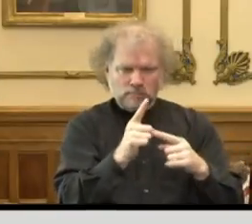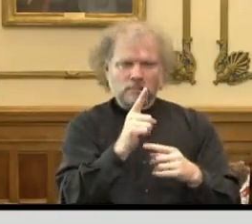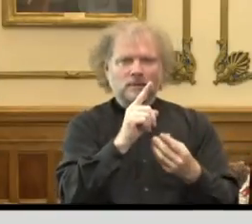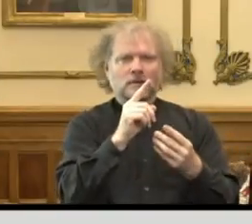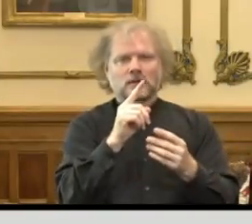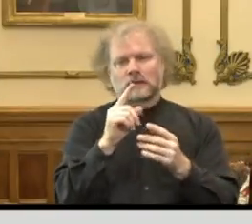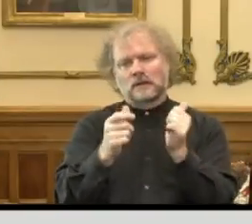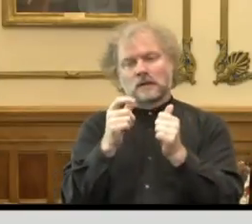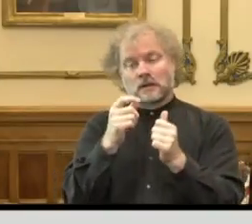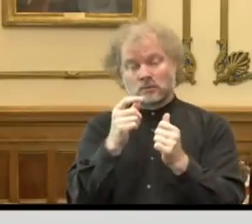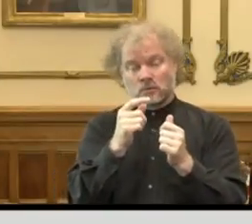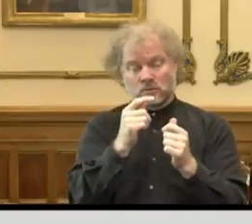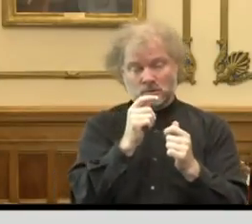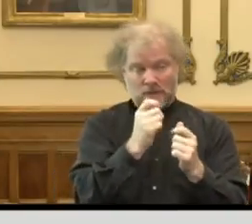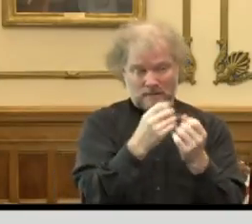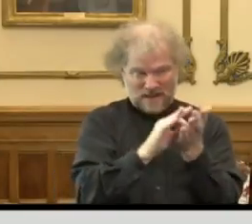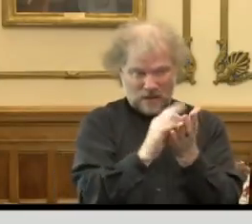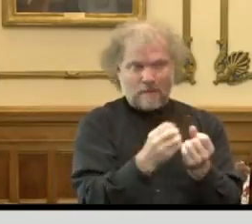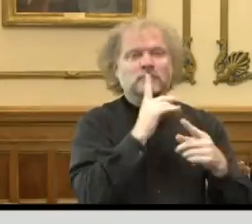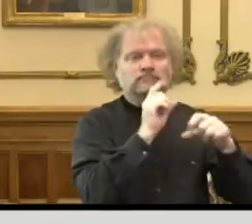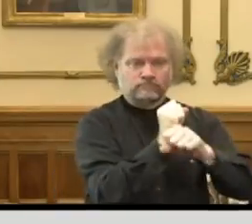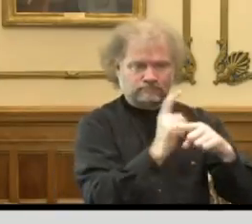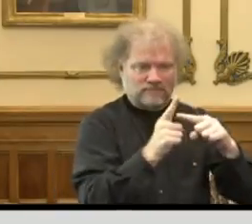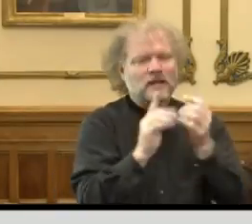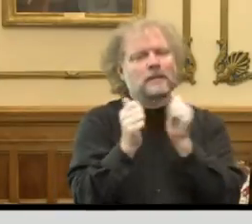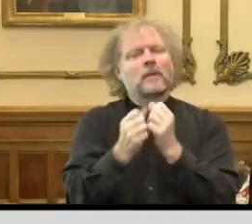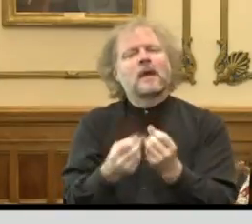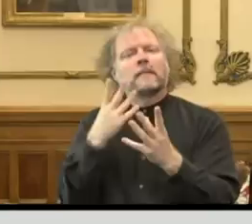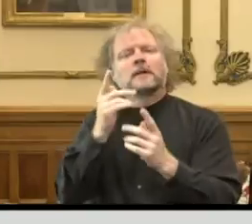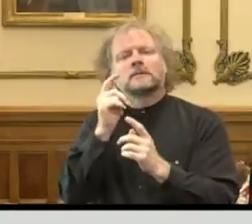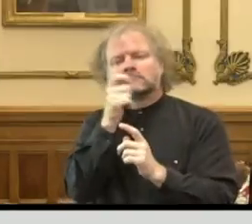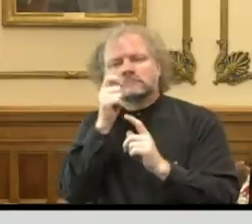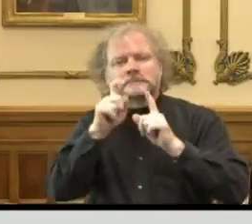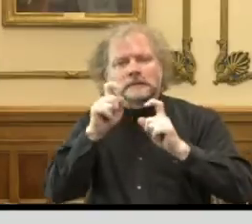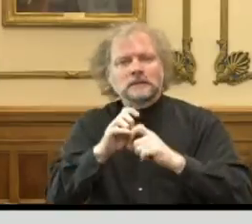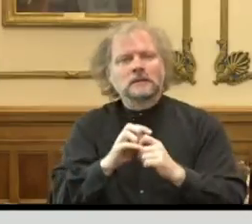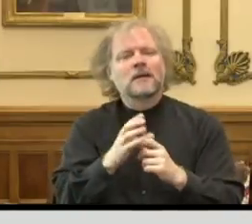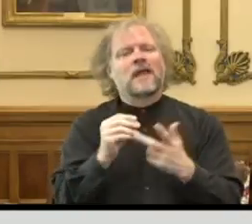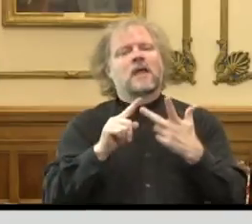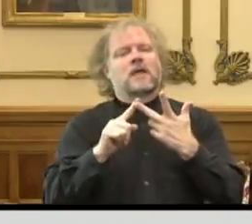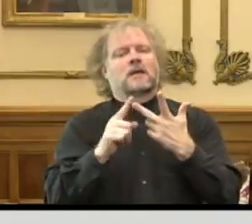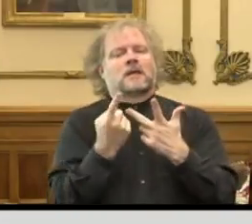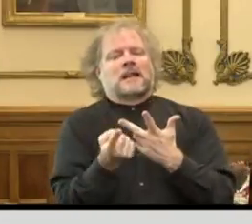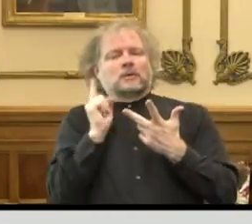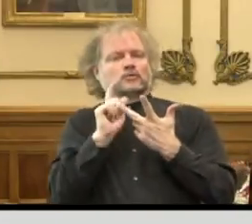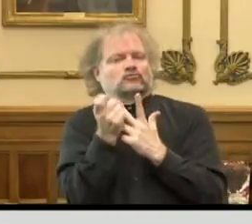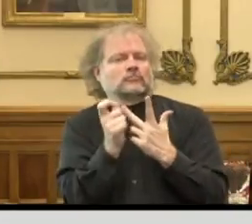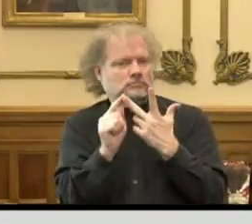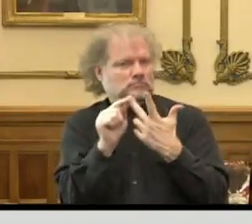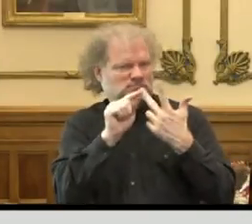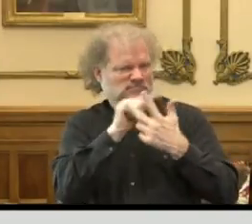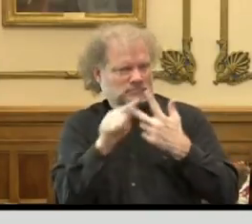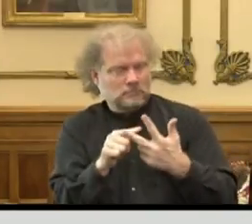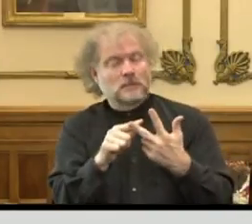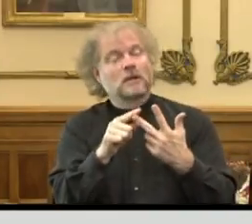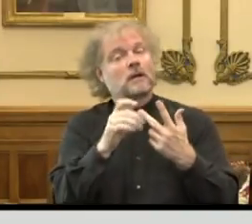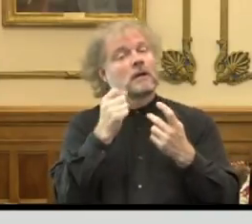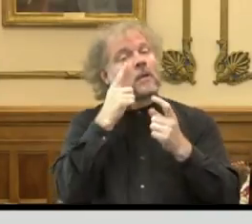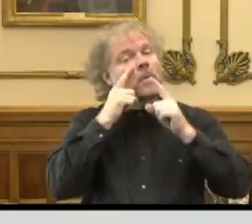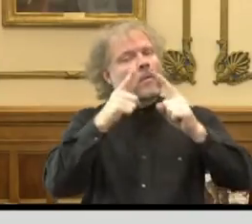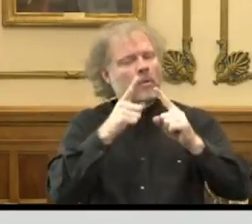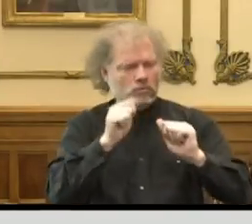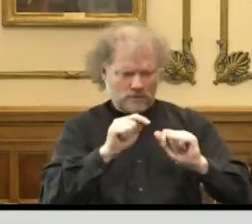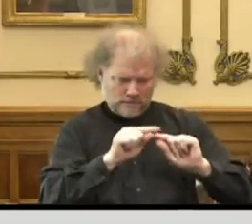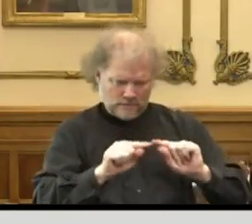of administered tests, and the change in the percent positivity from the previous week. The goal is to provide an